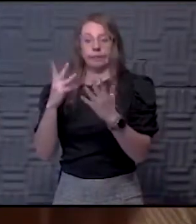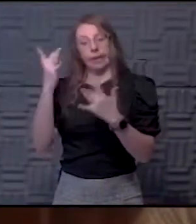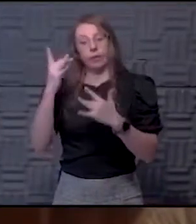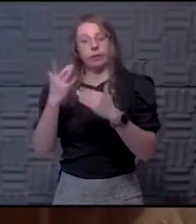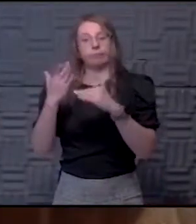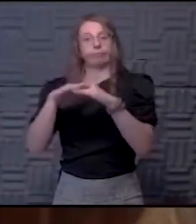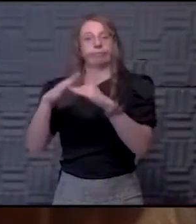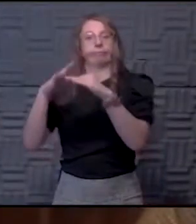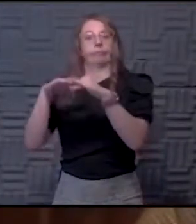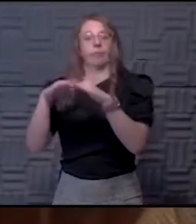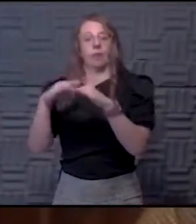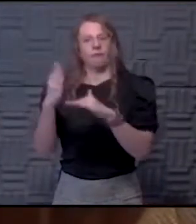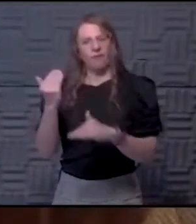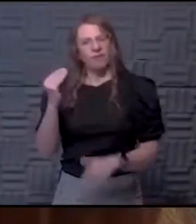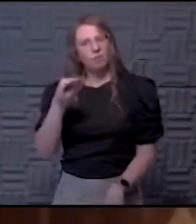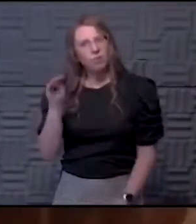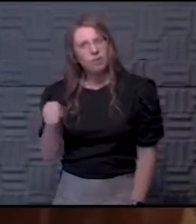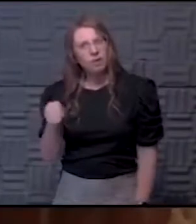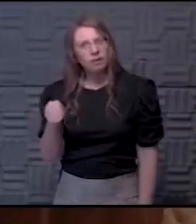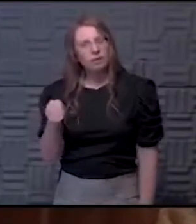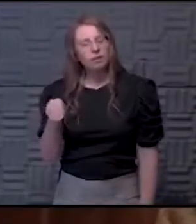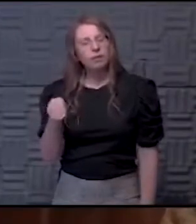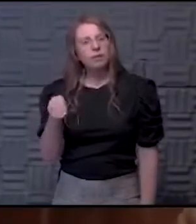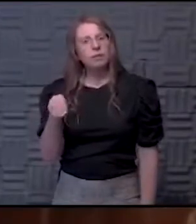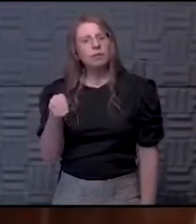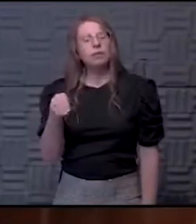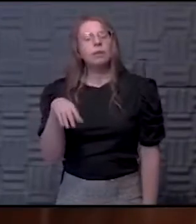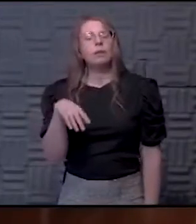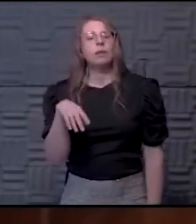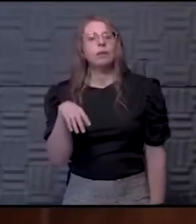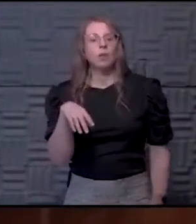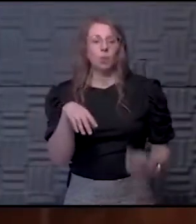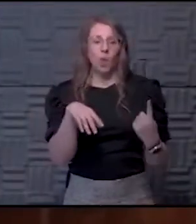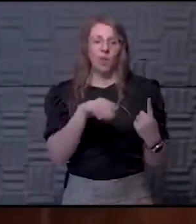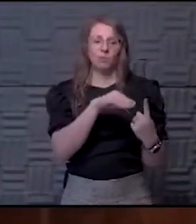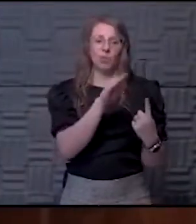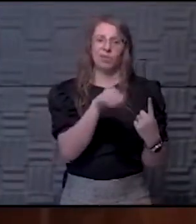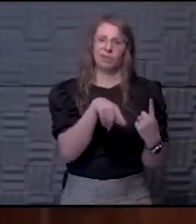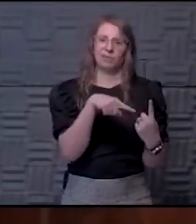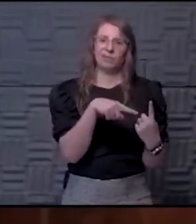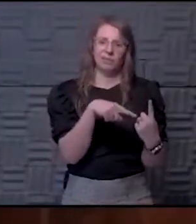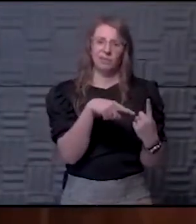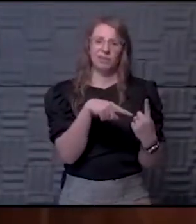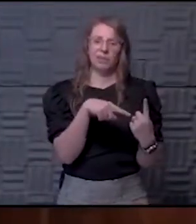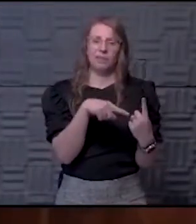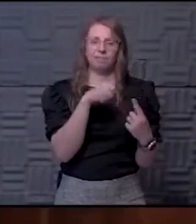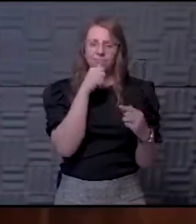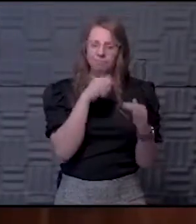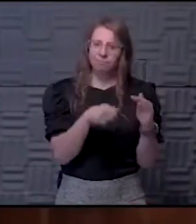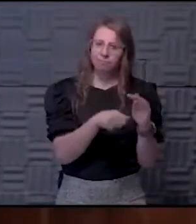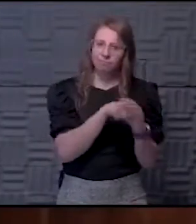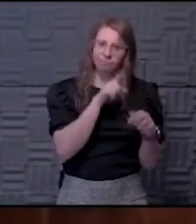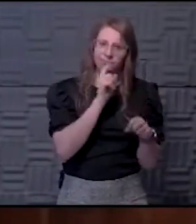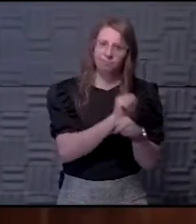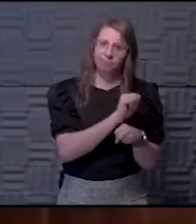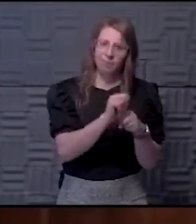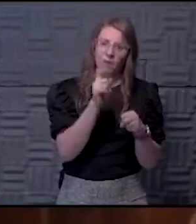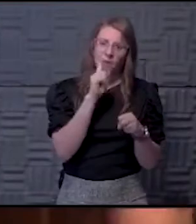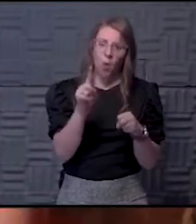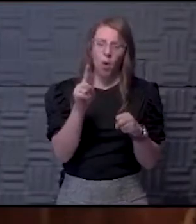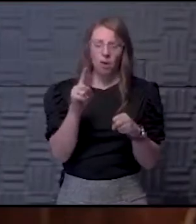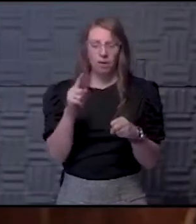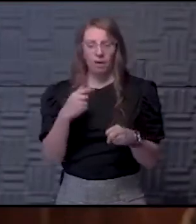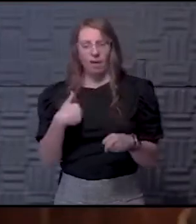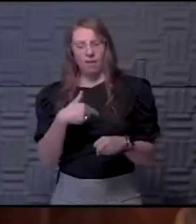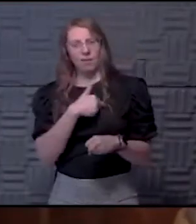about 15%. So, that 1% can kind of hide the reality for those of us